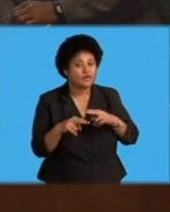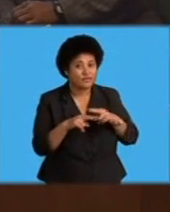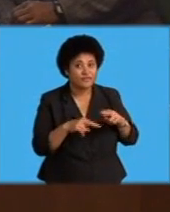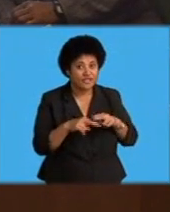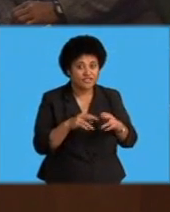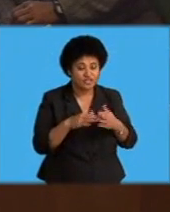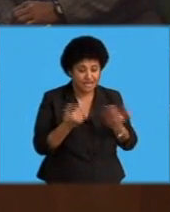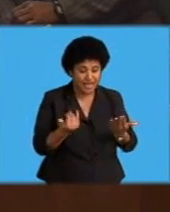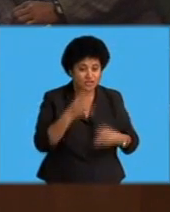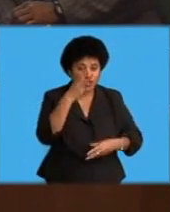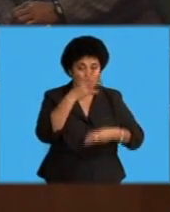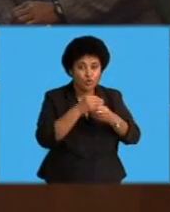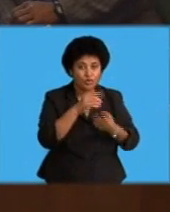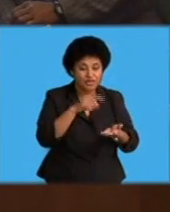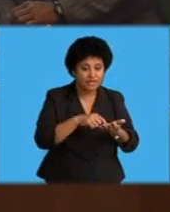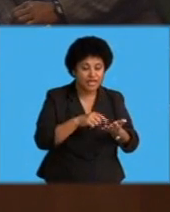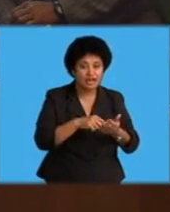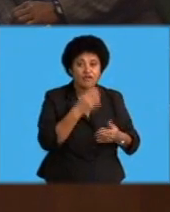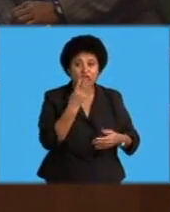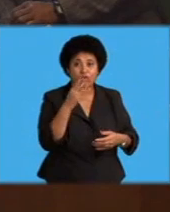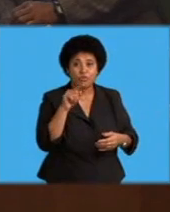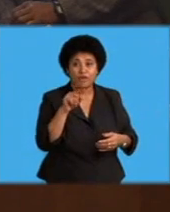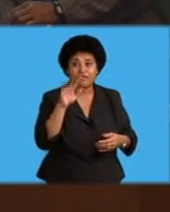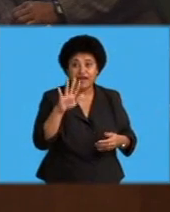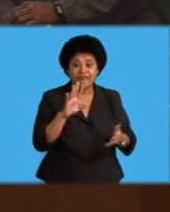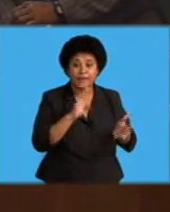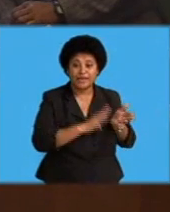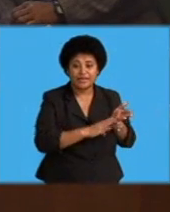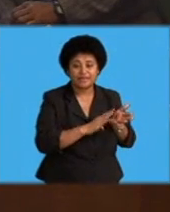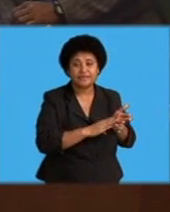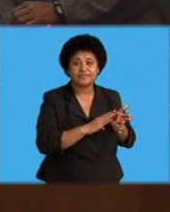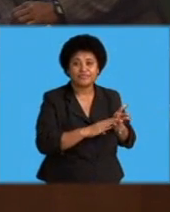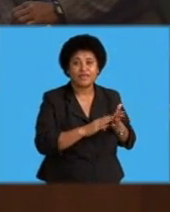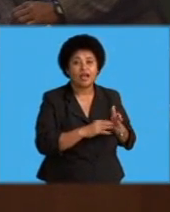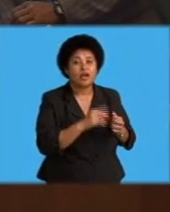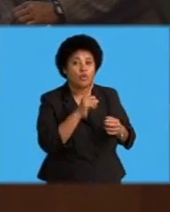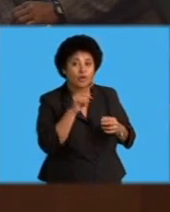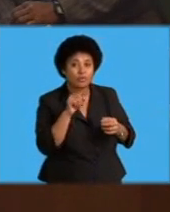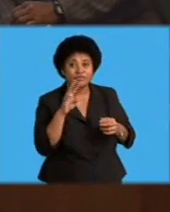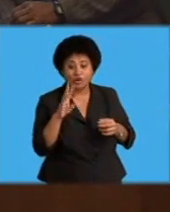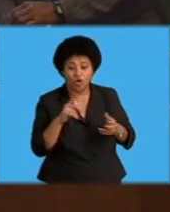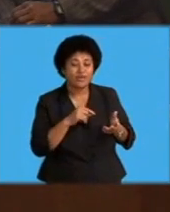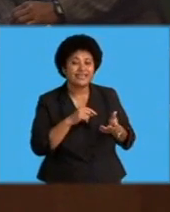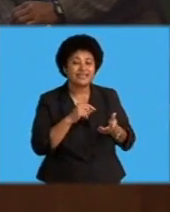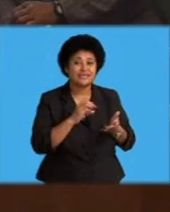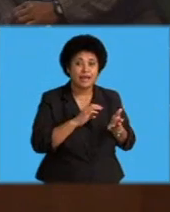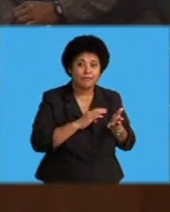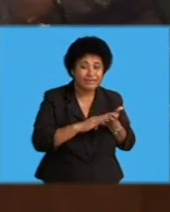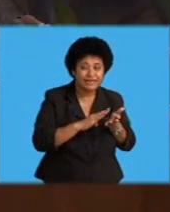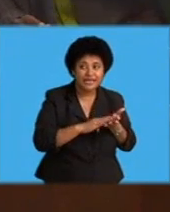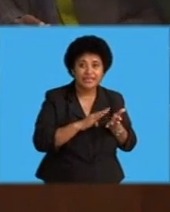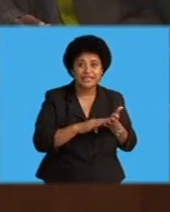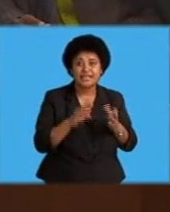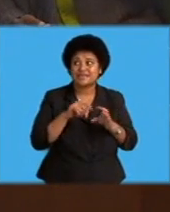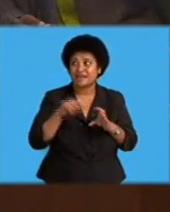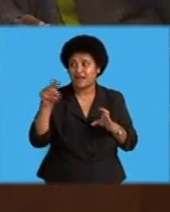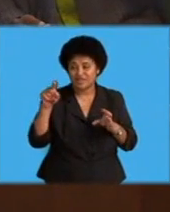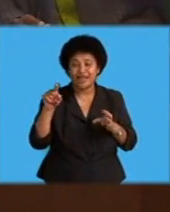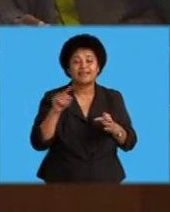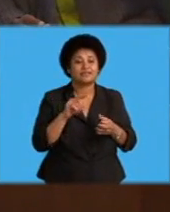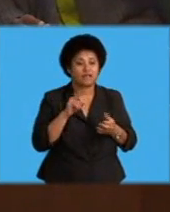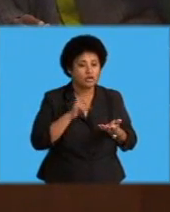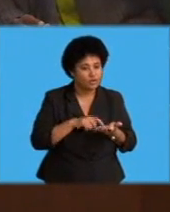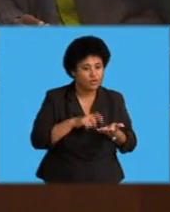Madam Speaker, stands at $4.5 billion, of which $1.3 billion is external loans and $3.2 billion is domestic loans.